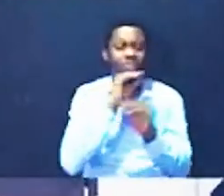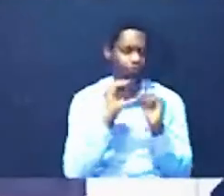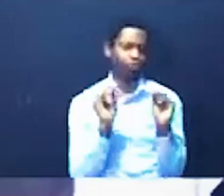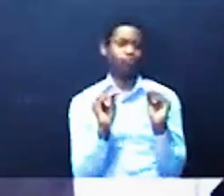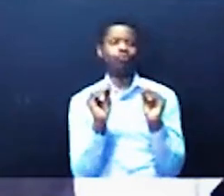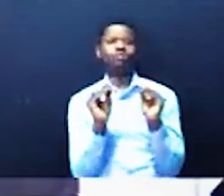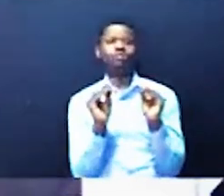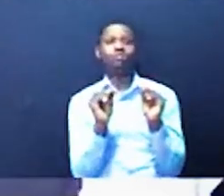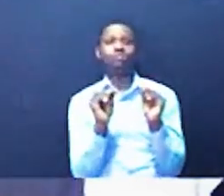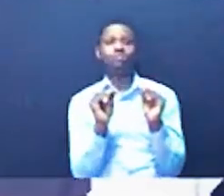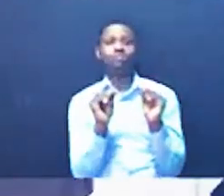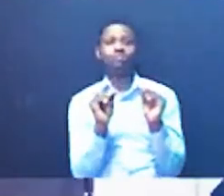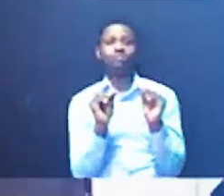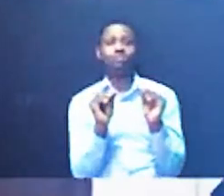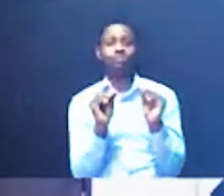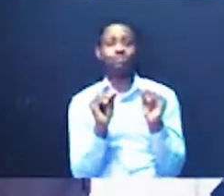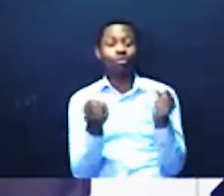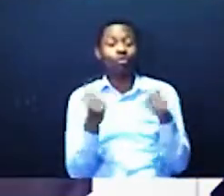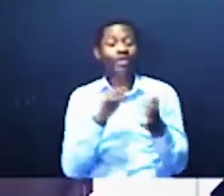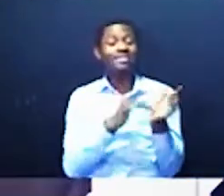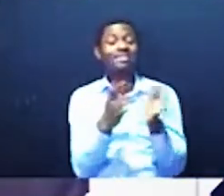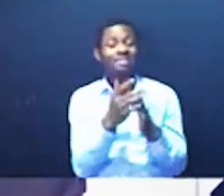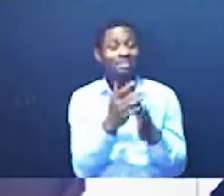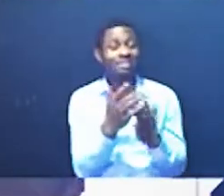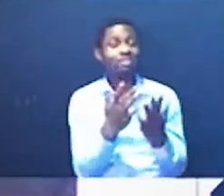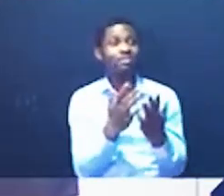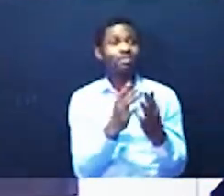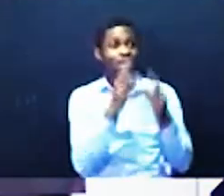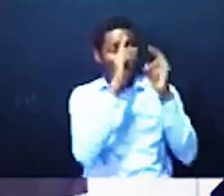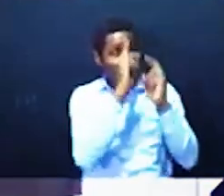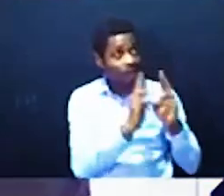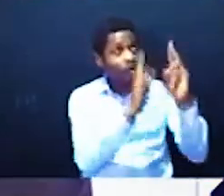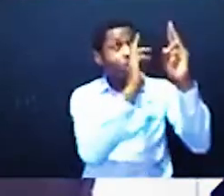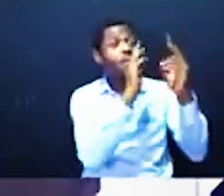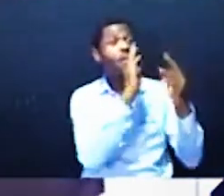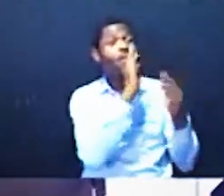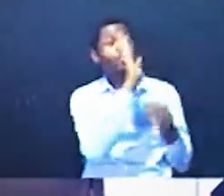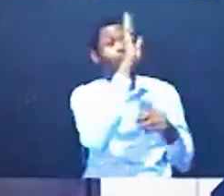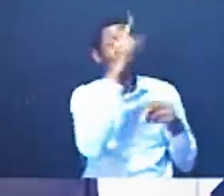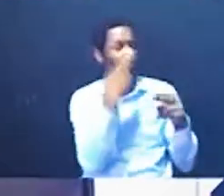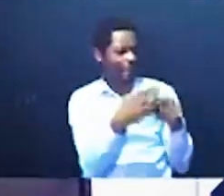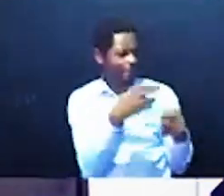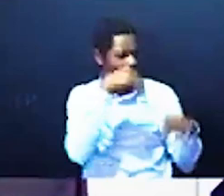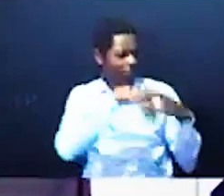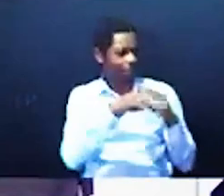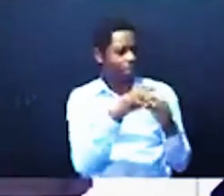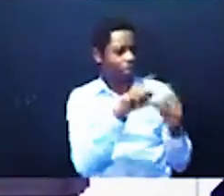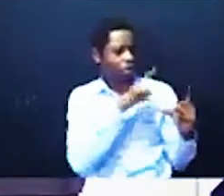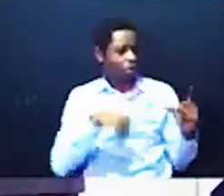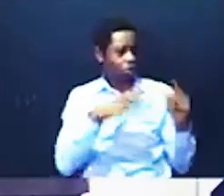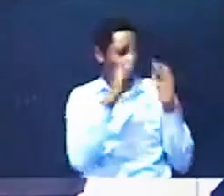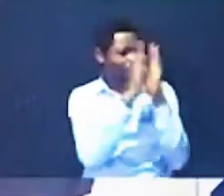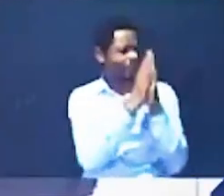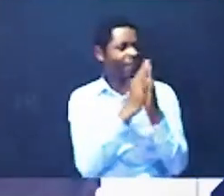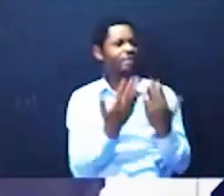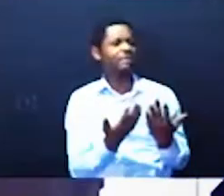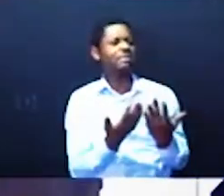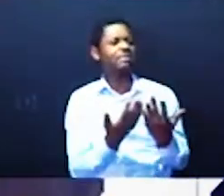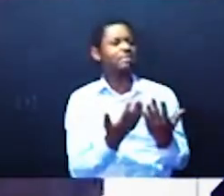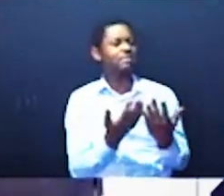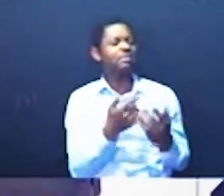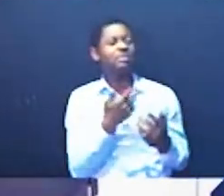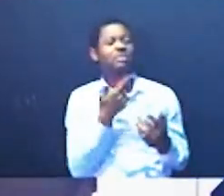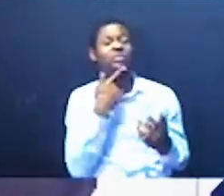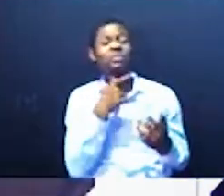When Jesus said, "Hallowed be thy name," in the Lord's Prayer, he was not saying that we should just pray and